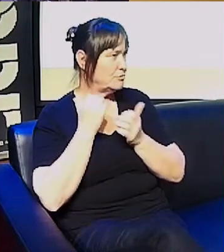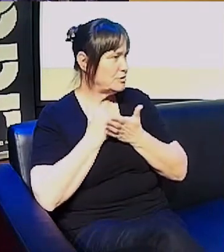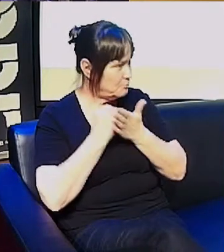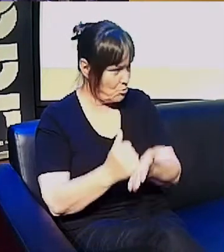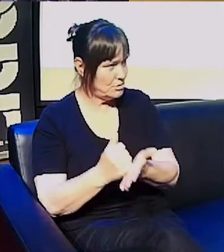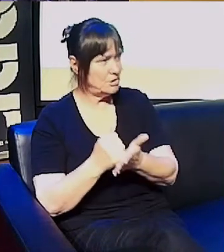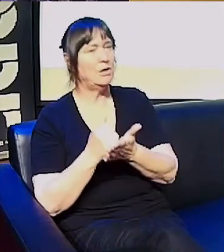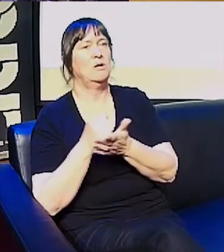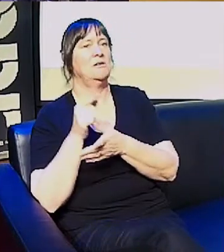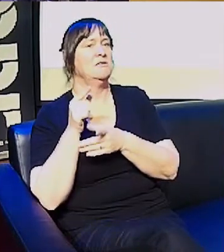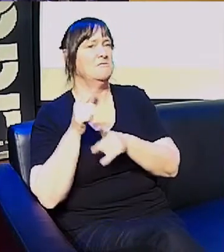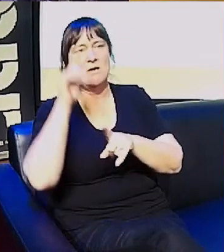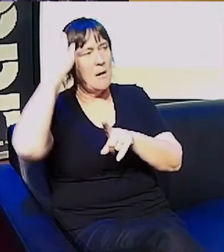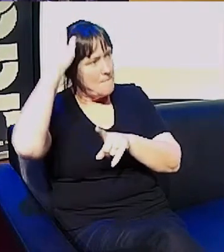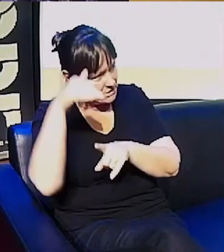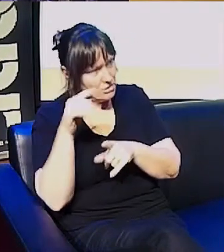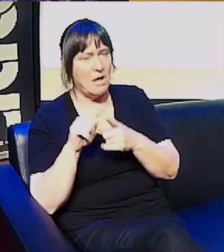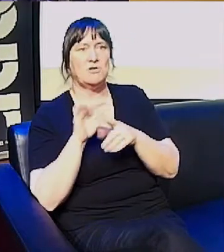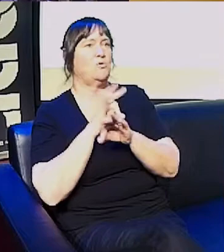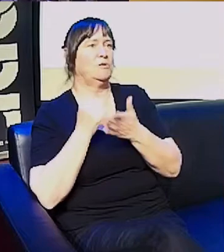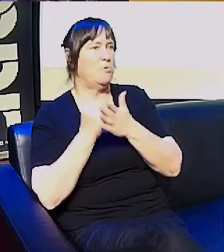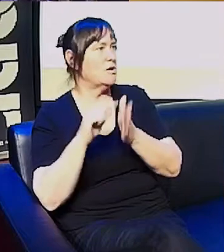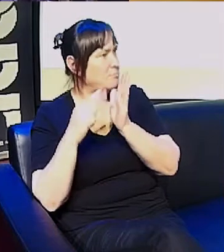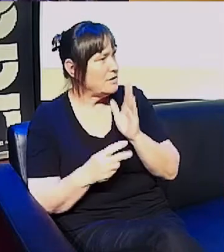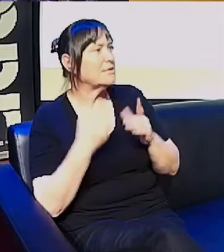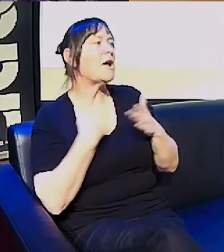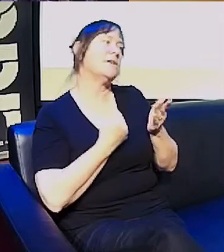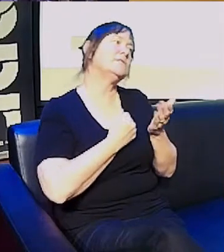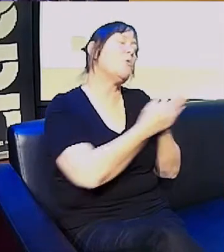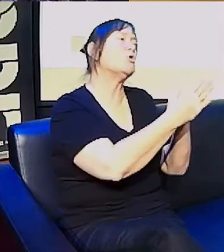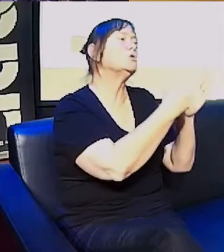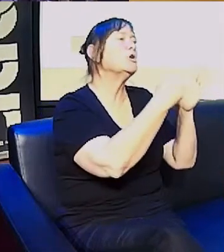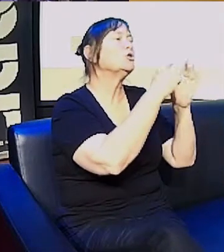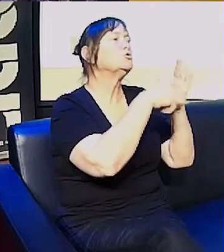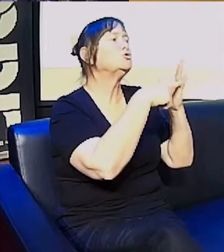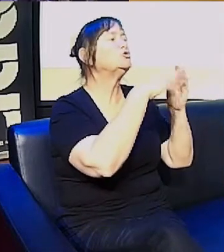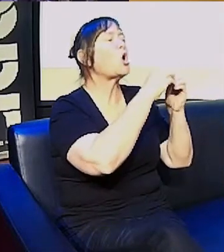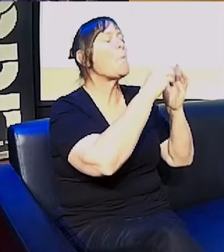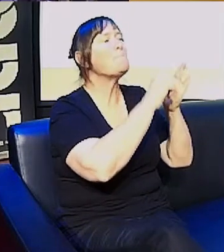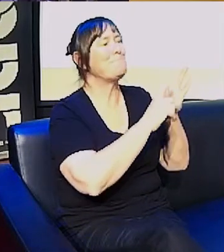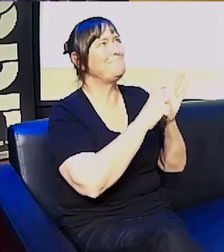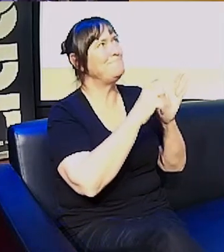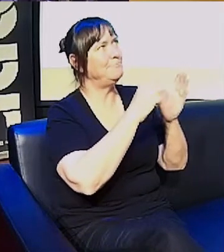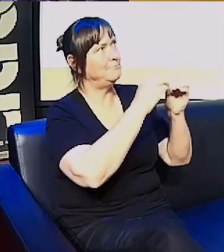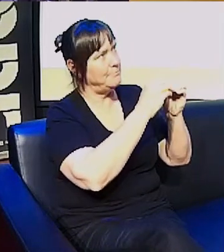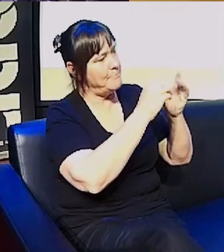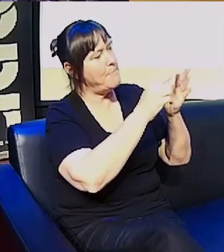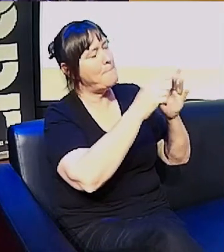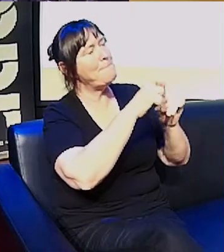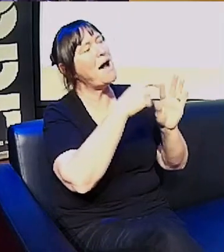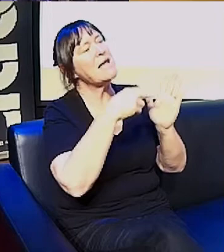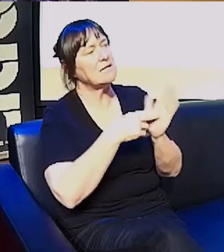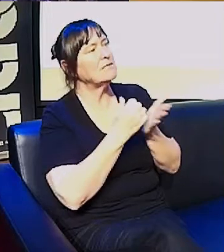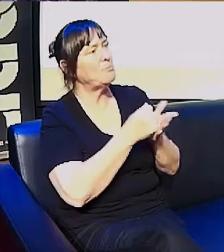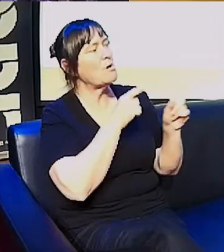Biden's campaign, and I hope he wins. It's also failed to recognise... Well, no, it's important to recognise that Todd Muller also had